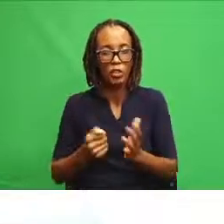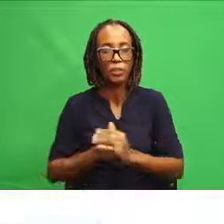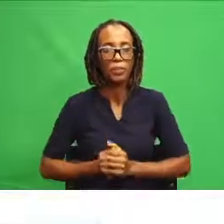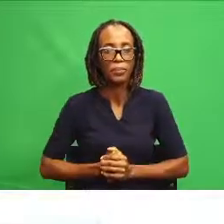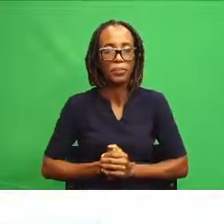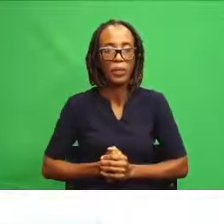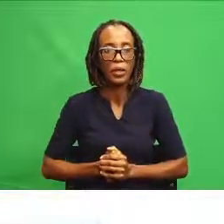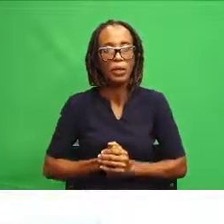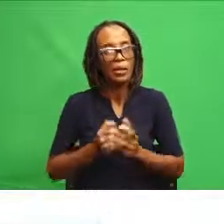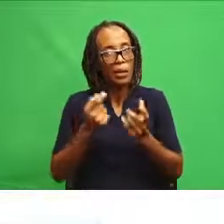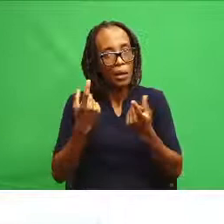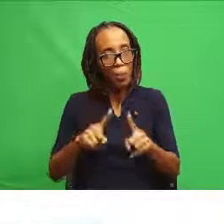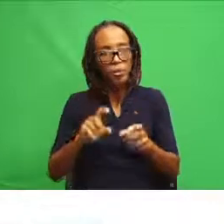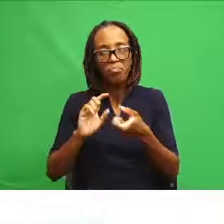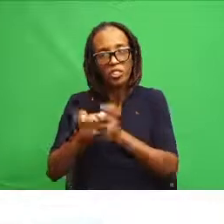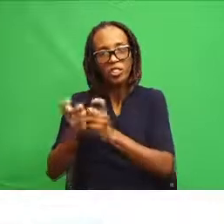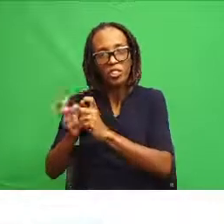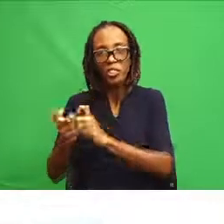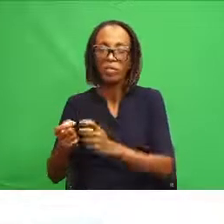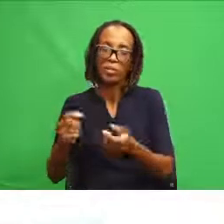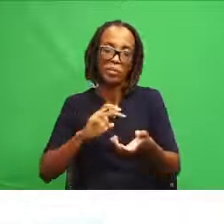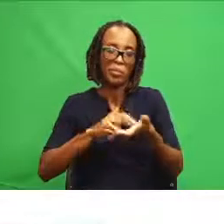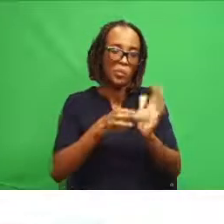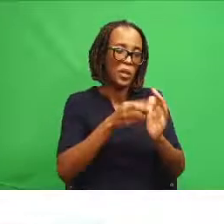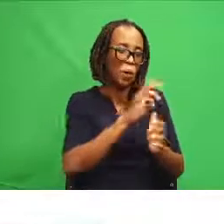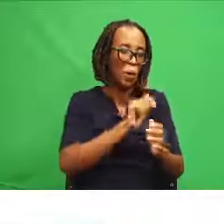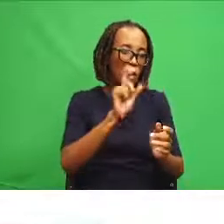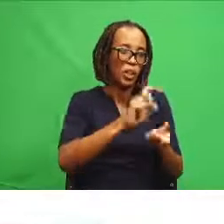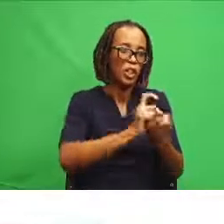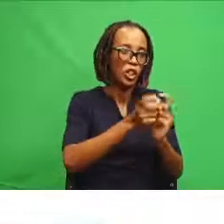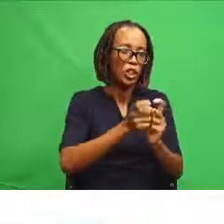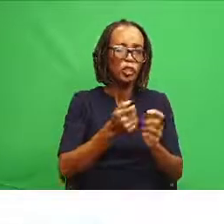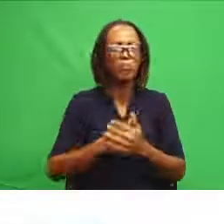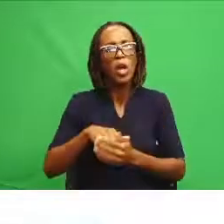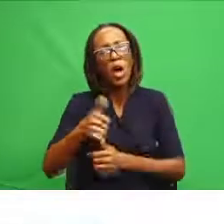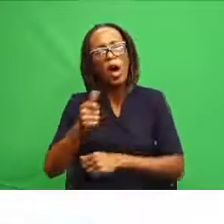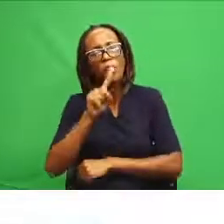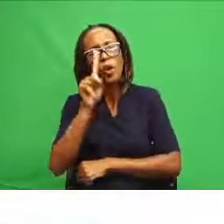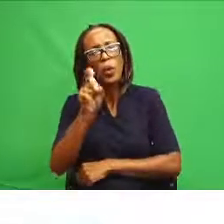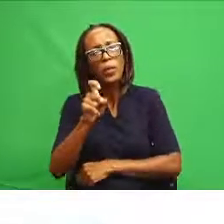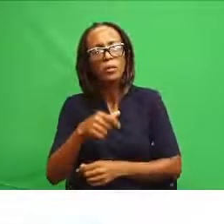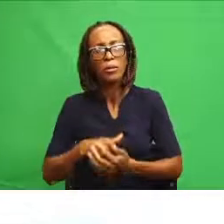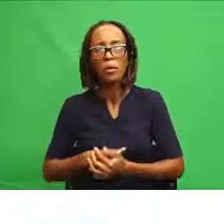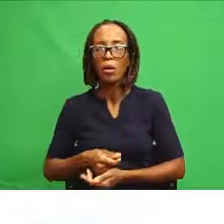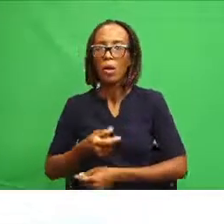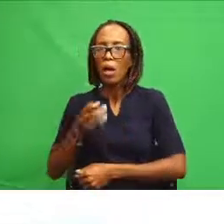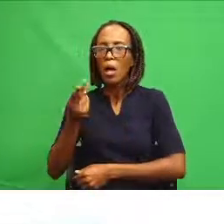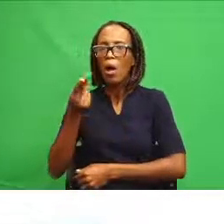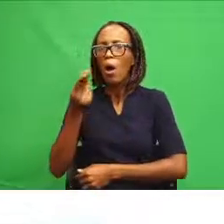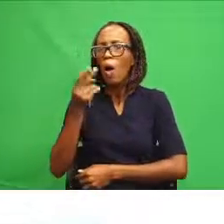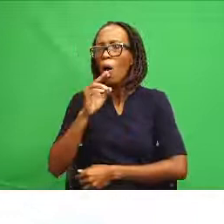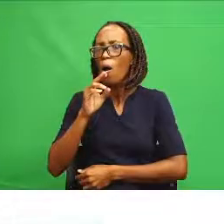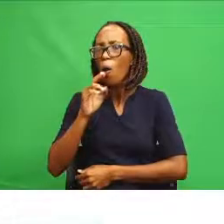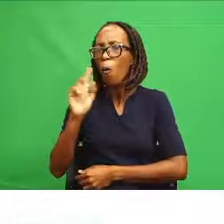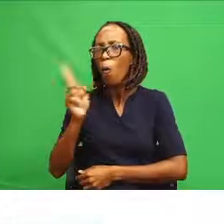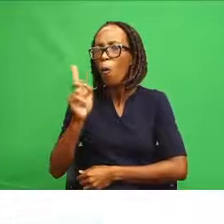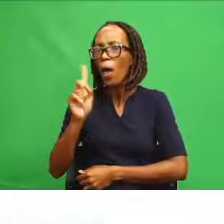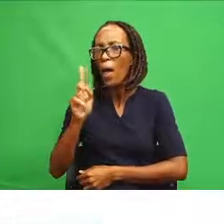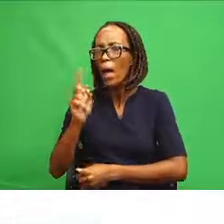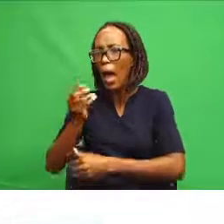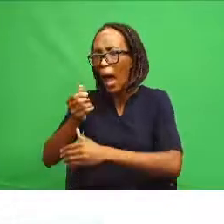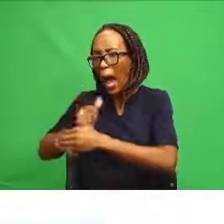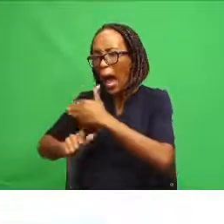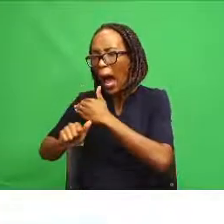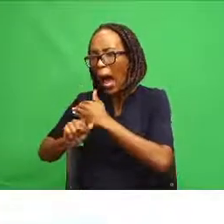So, changing circumstances would require you to speak with it. There was another question. Where can we hide that will? Where are you? Well, I don't know if you